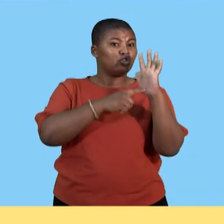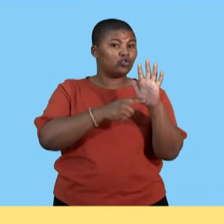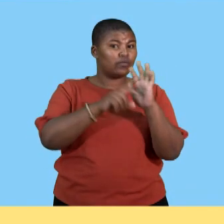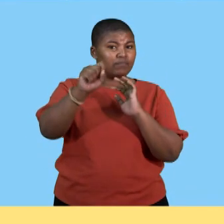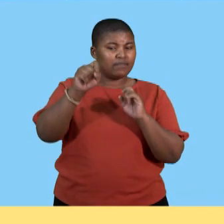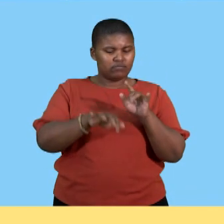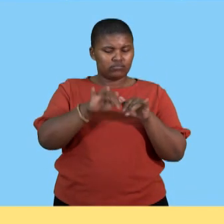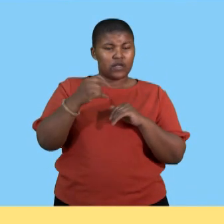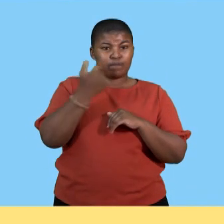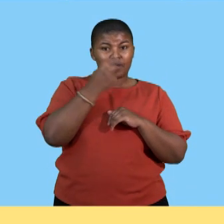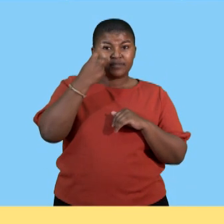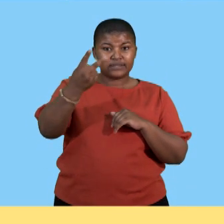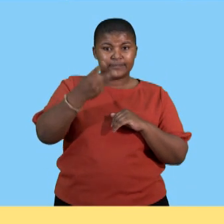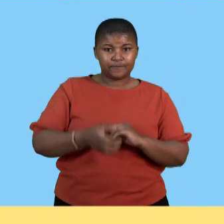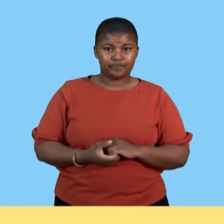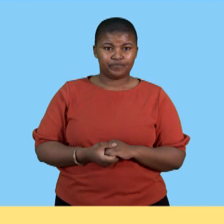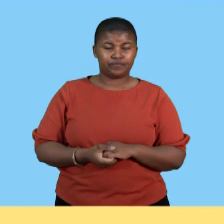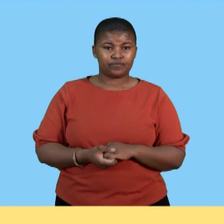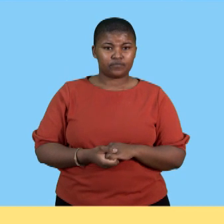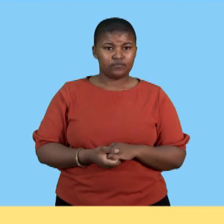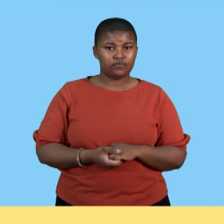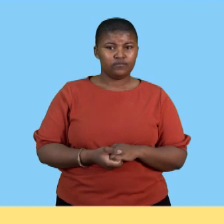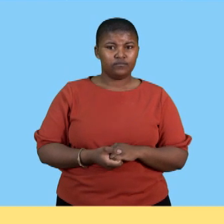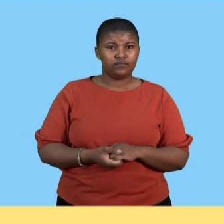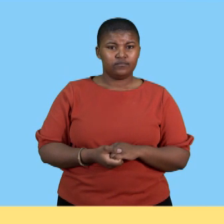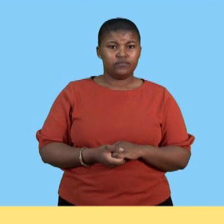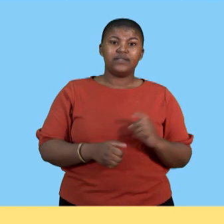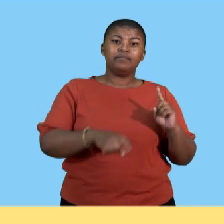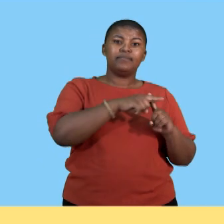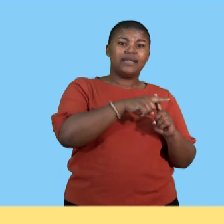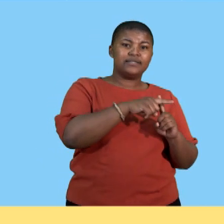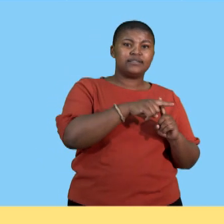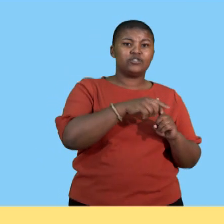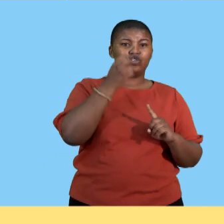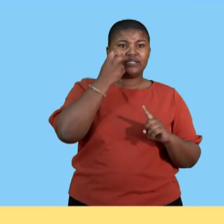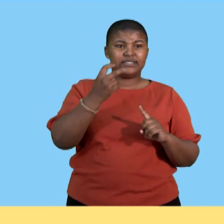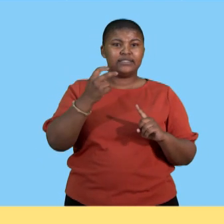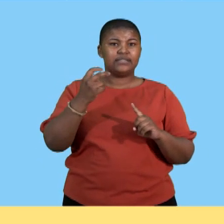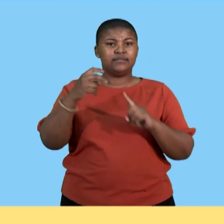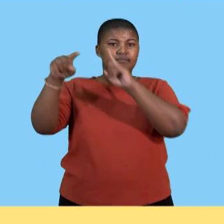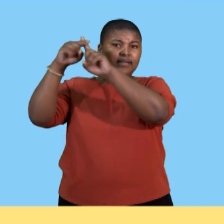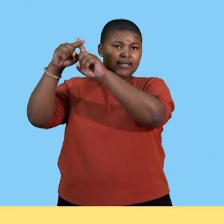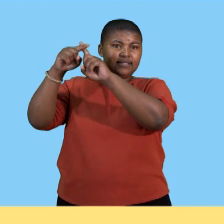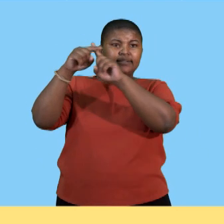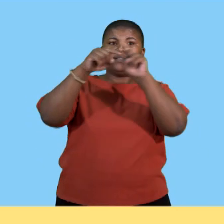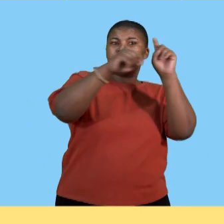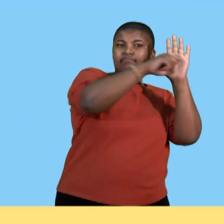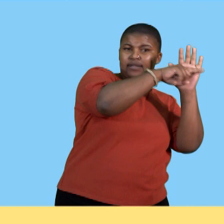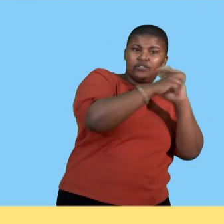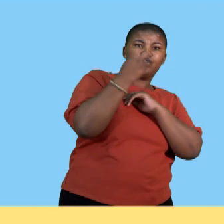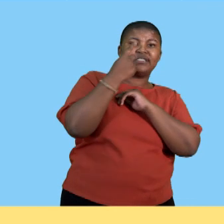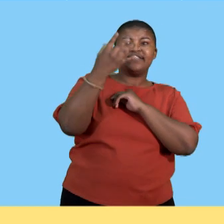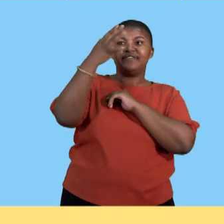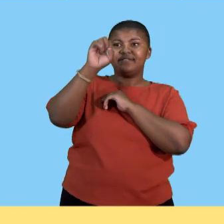it's neatly typed out. There it is. Remember, here it is a plus and here it's a minus. And your 50,000